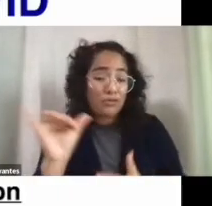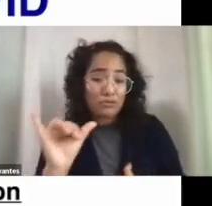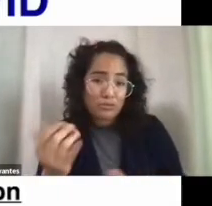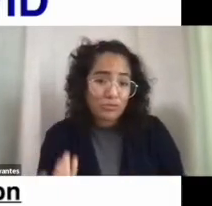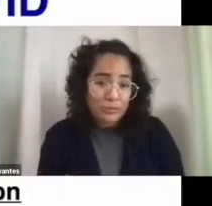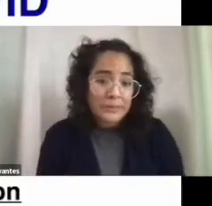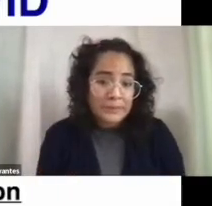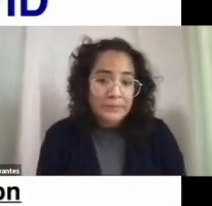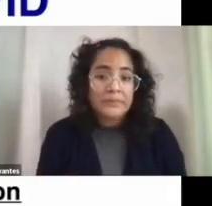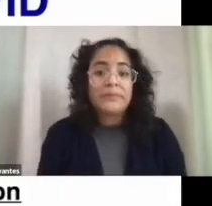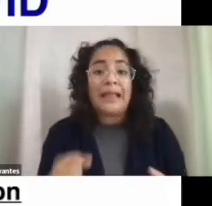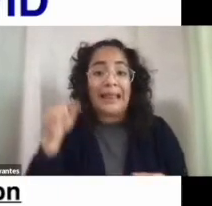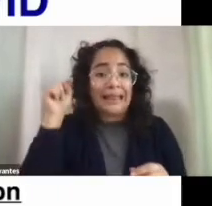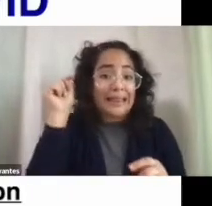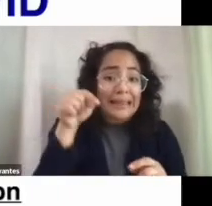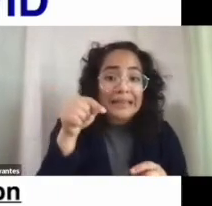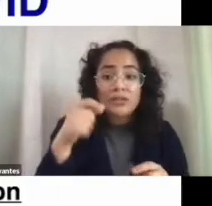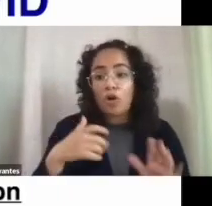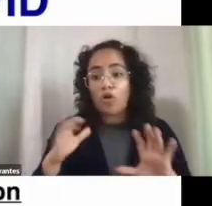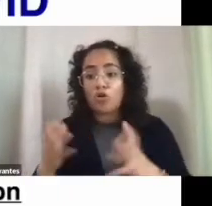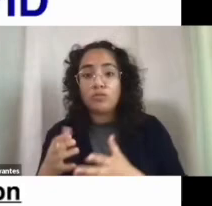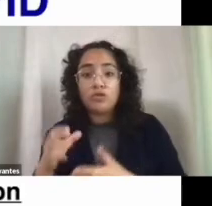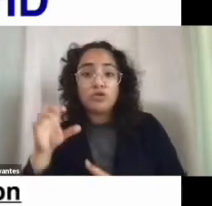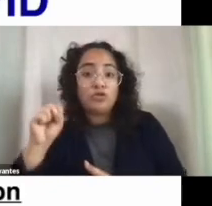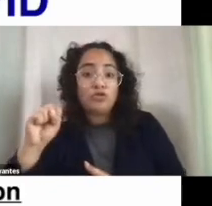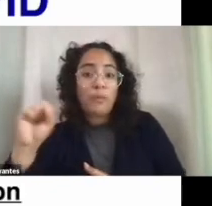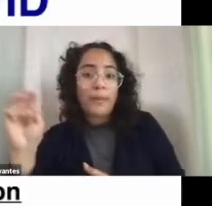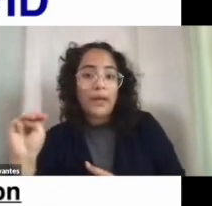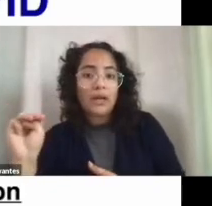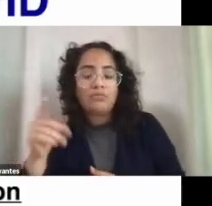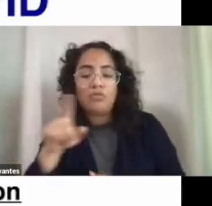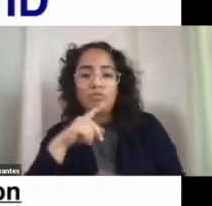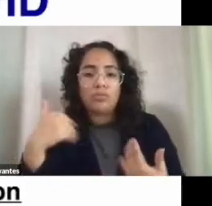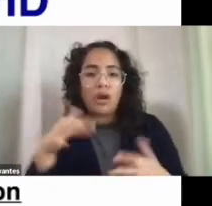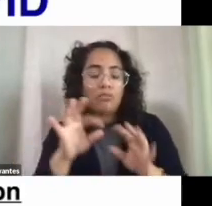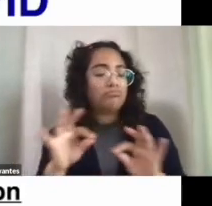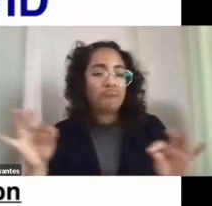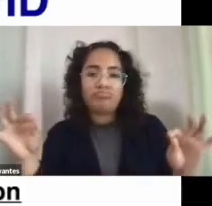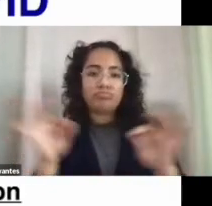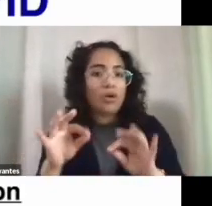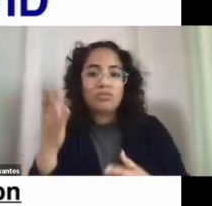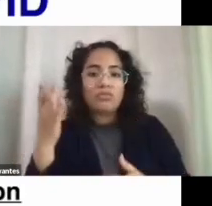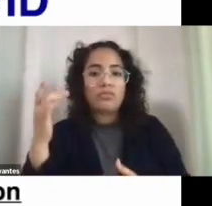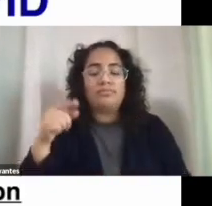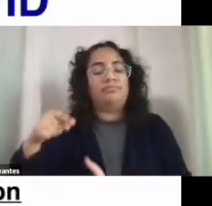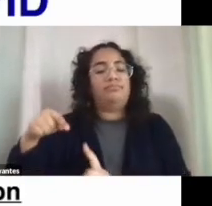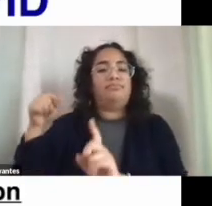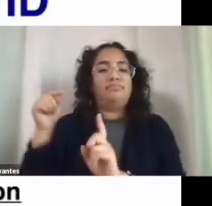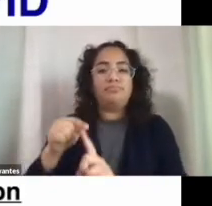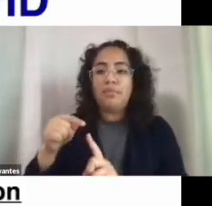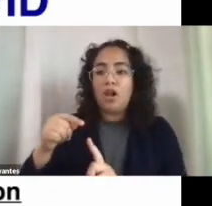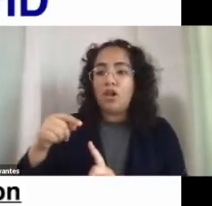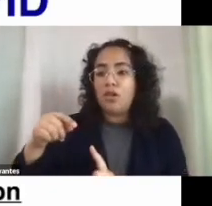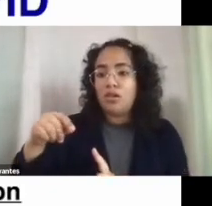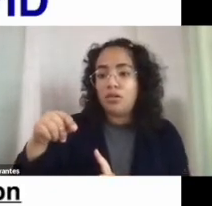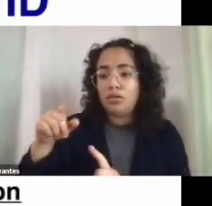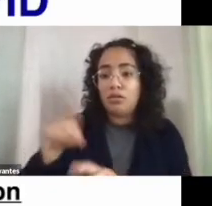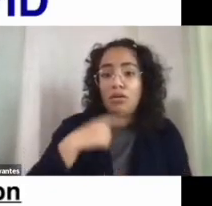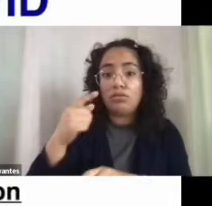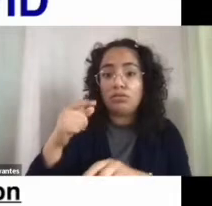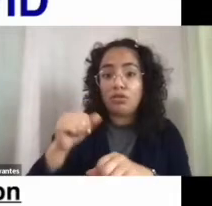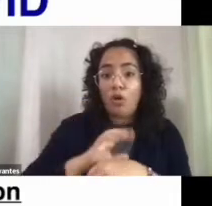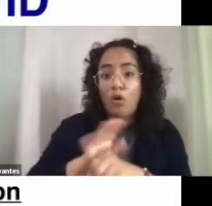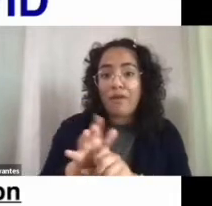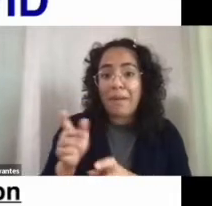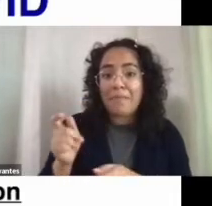and groups on social media are really important because so much of long COVID management right now